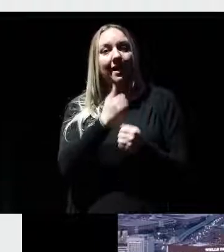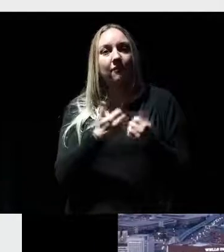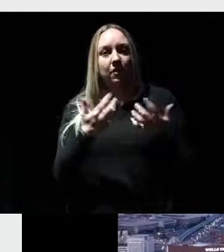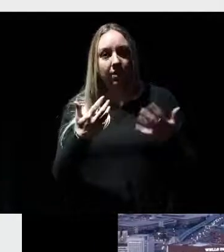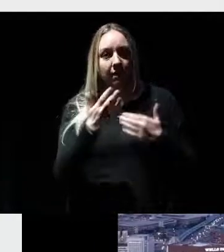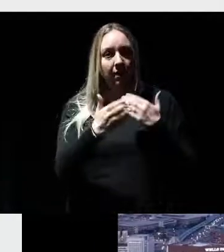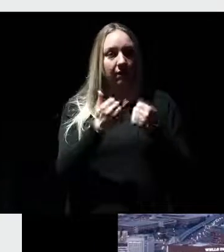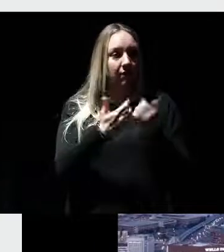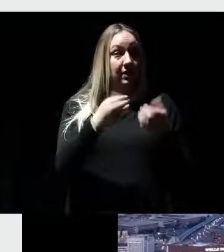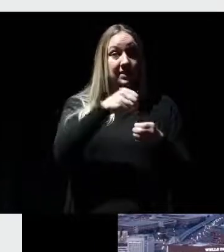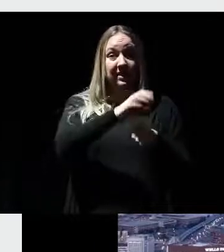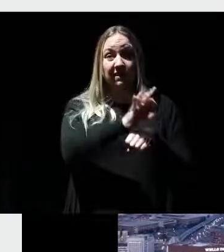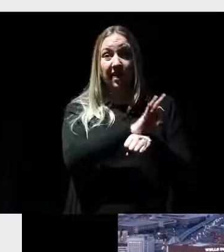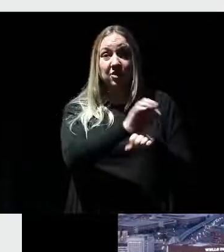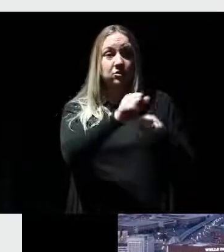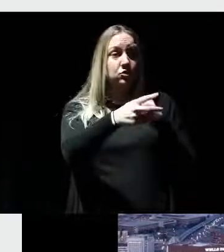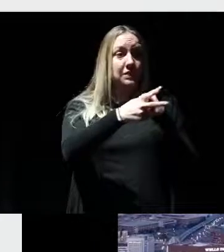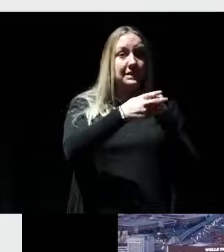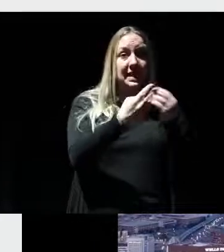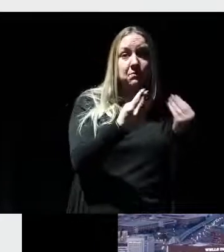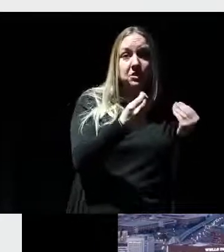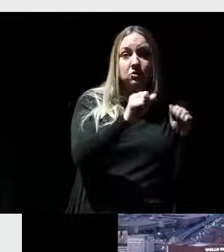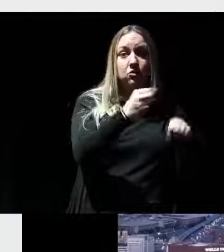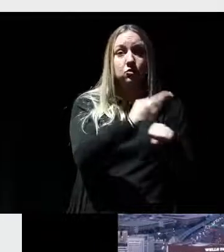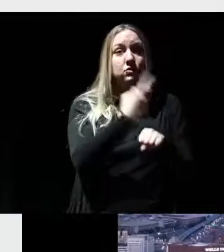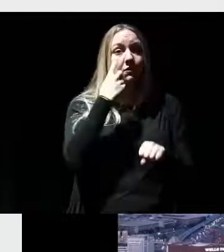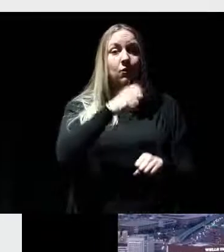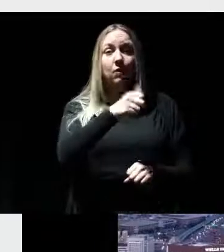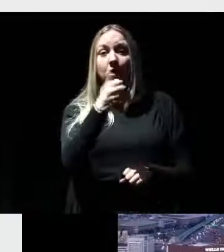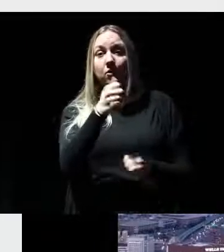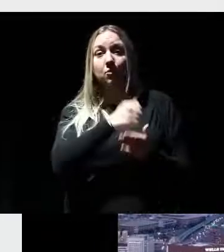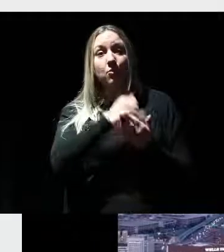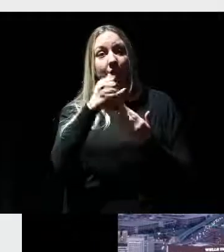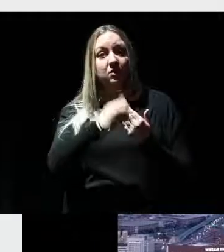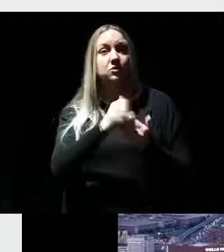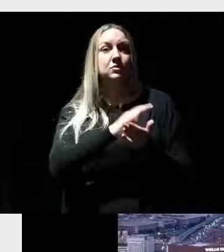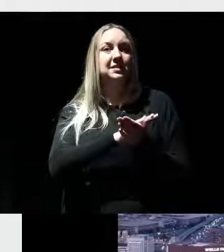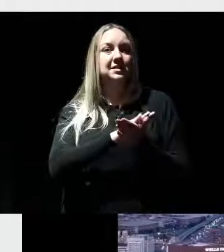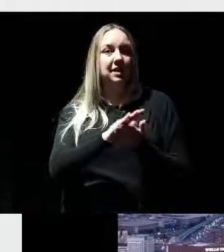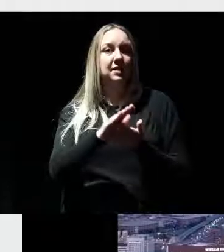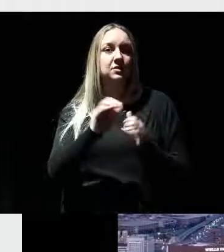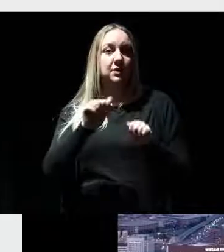the factory in a pre-engineered way.